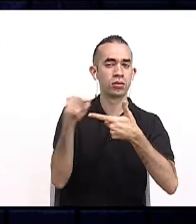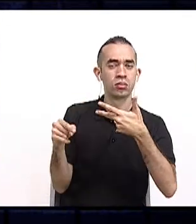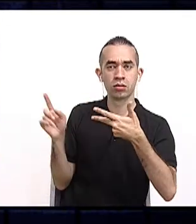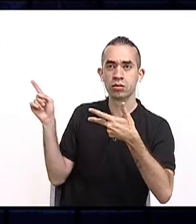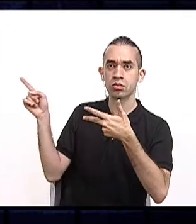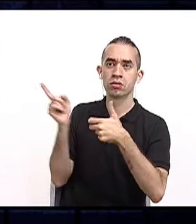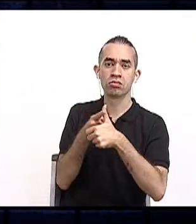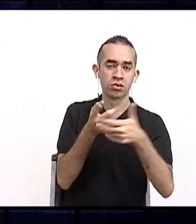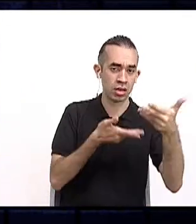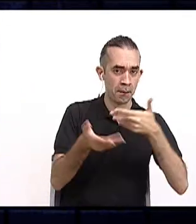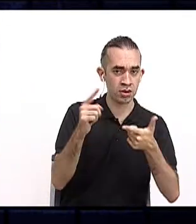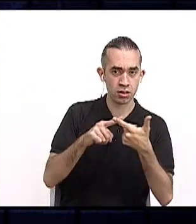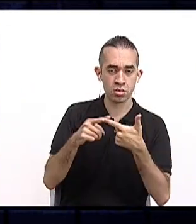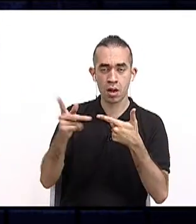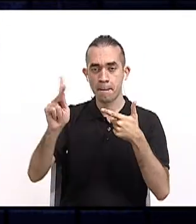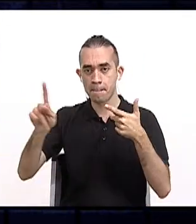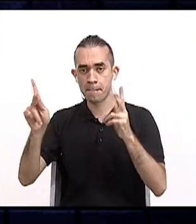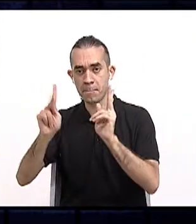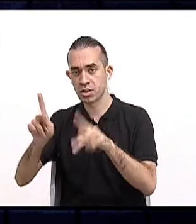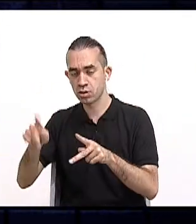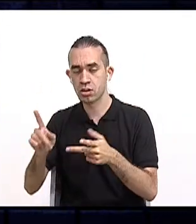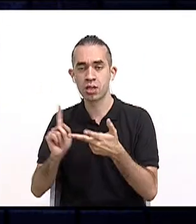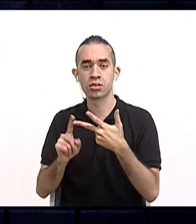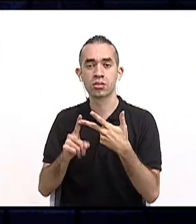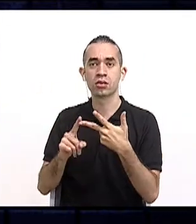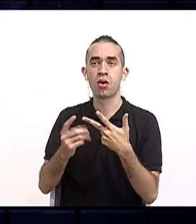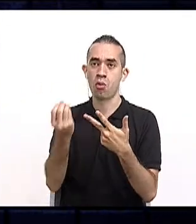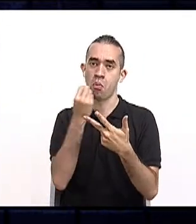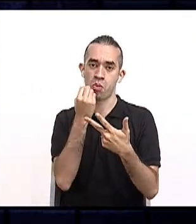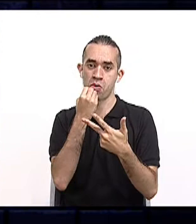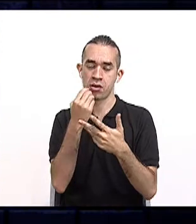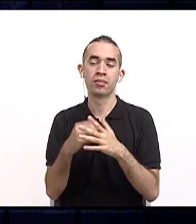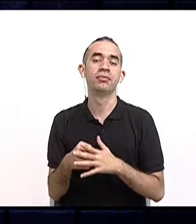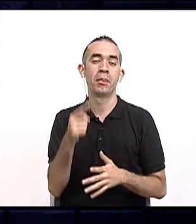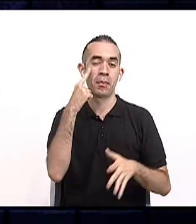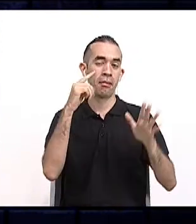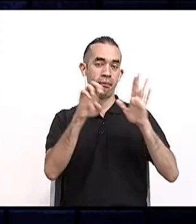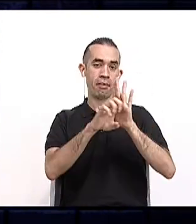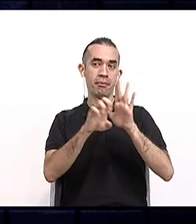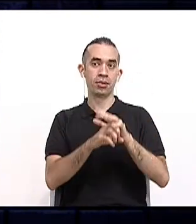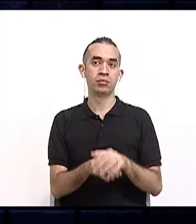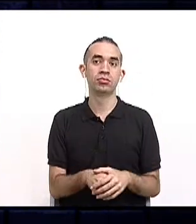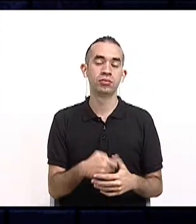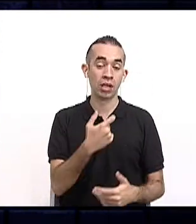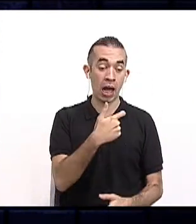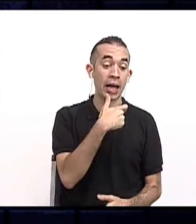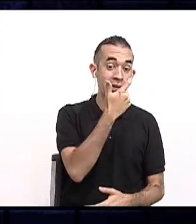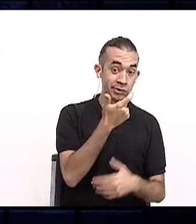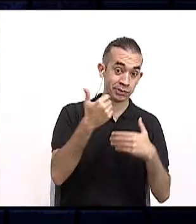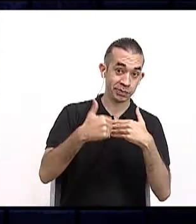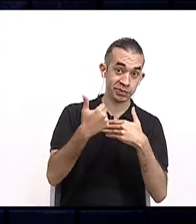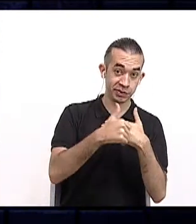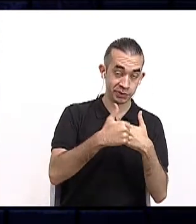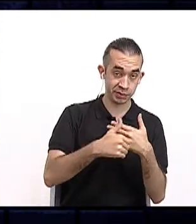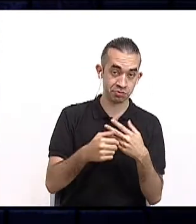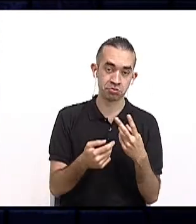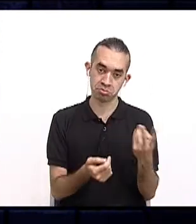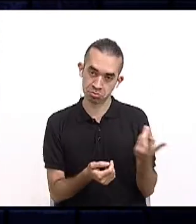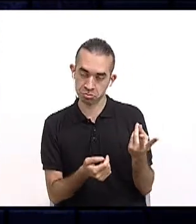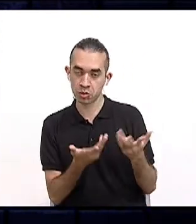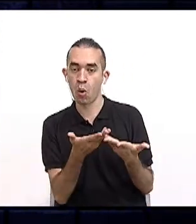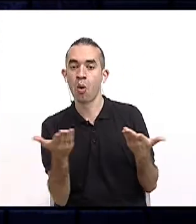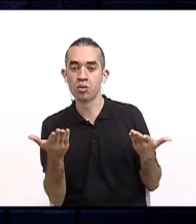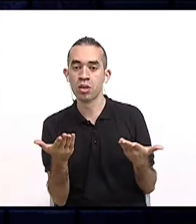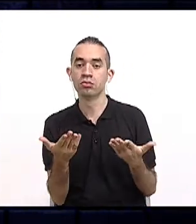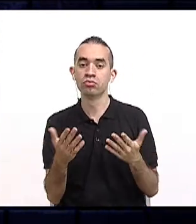Services, people, or food? Look at the example. Rosquillas and bread are two goods produced in